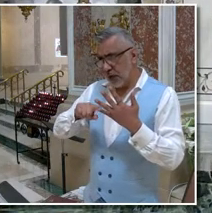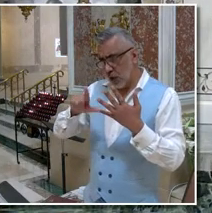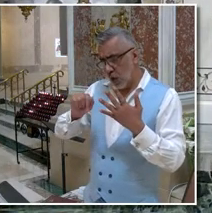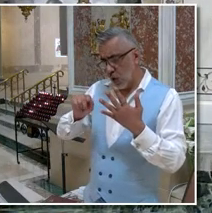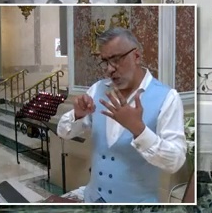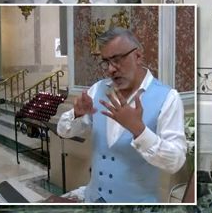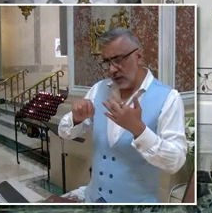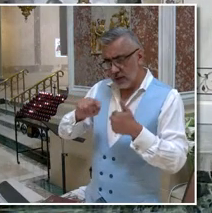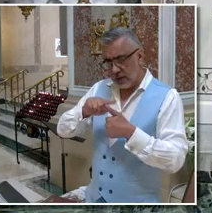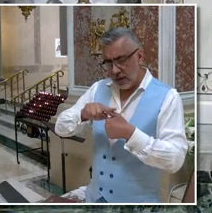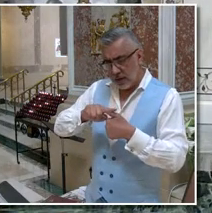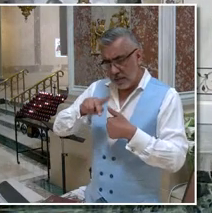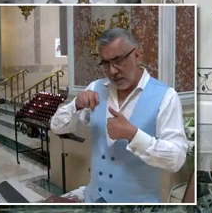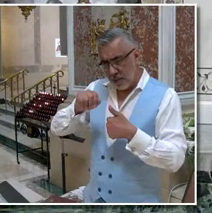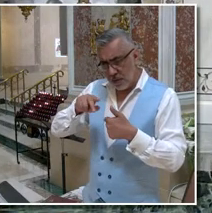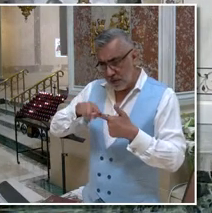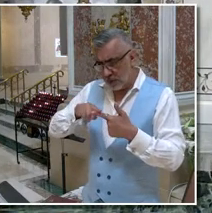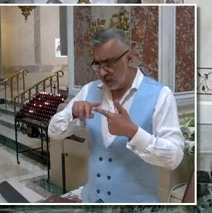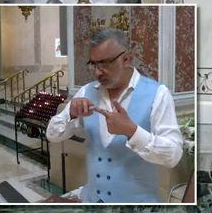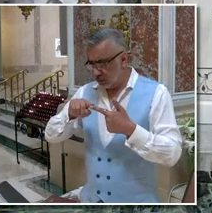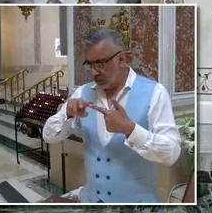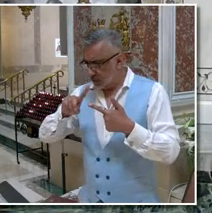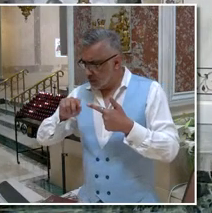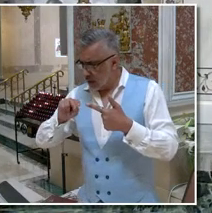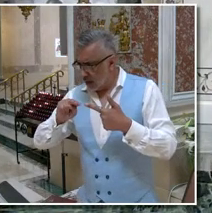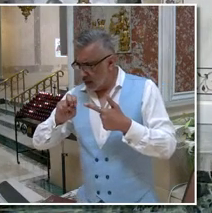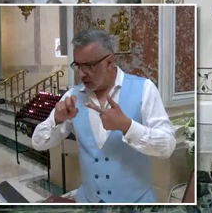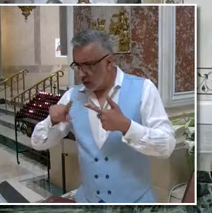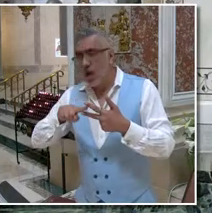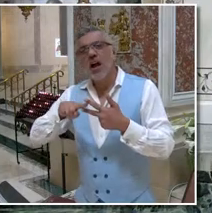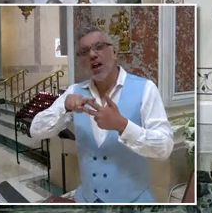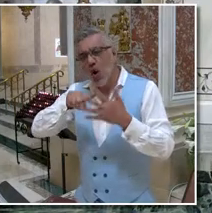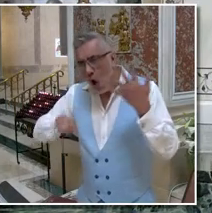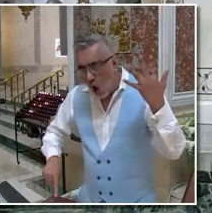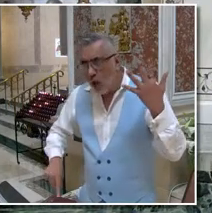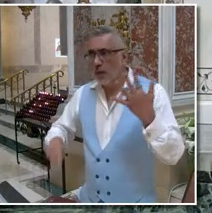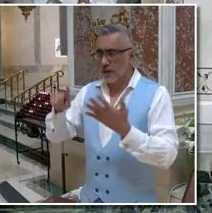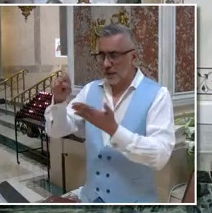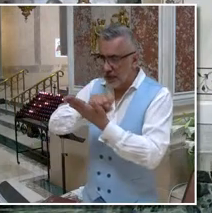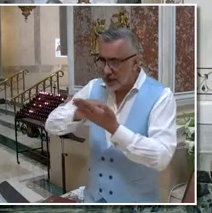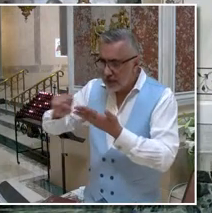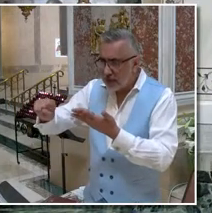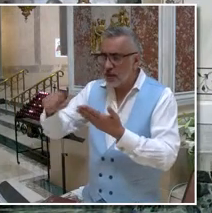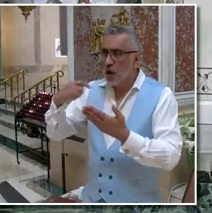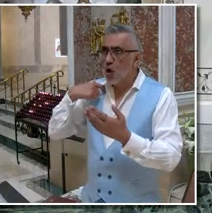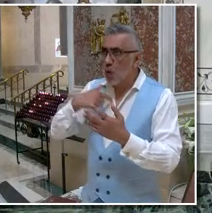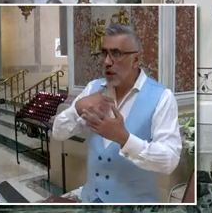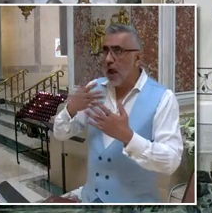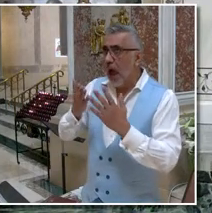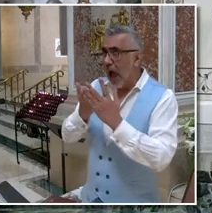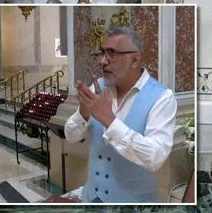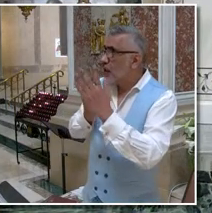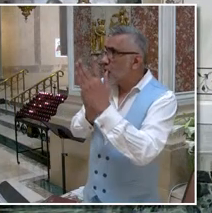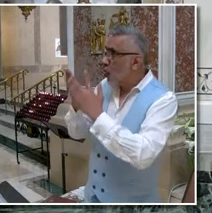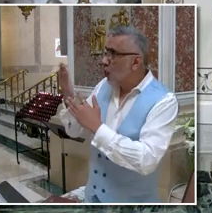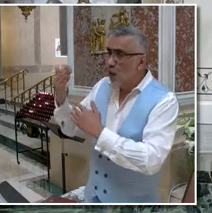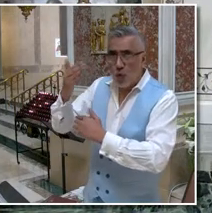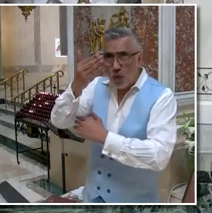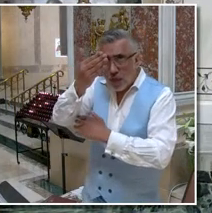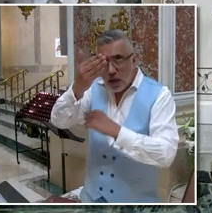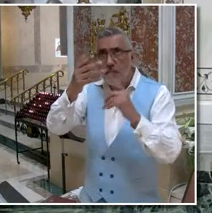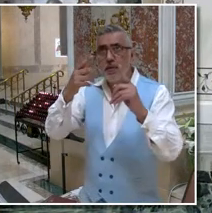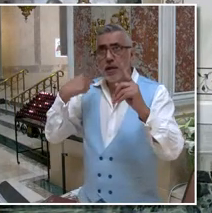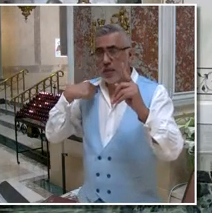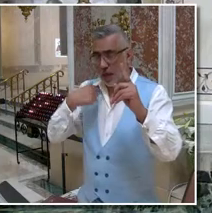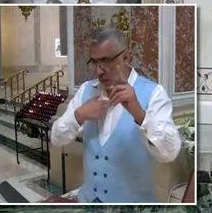Lawrence, John and Paul, Cosmas and Damian, and all your saints, we ask that through their merits and prayers in